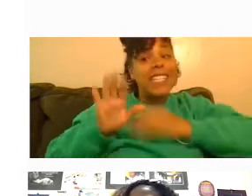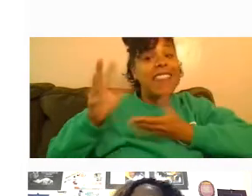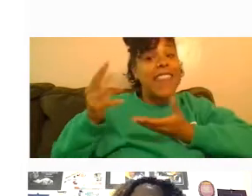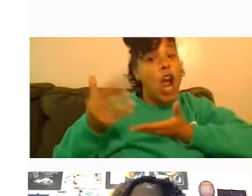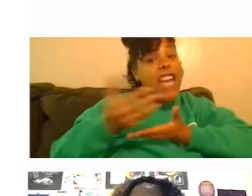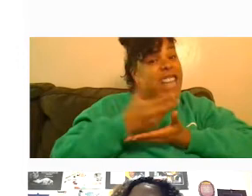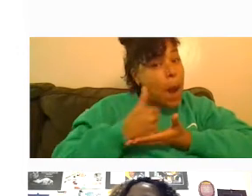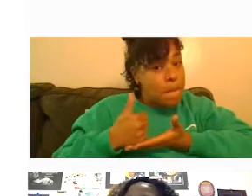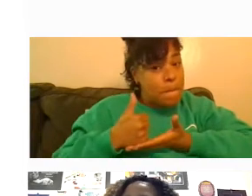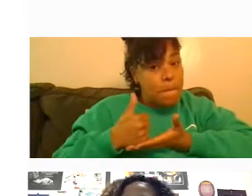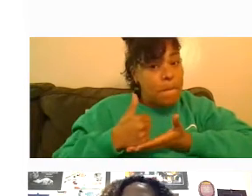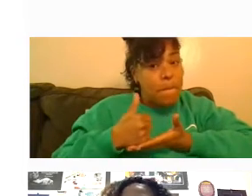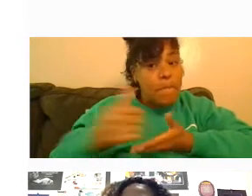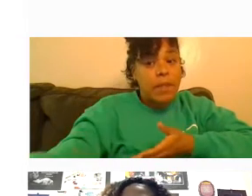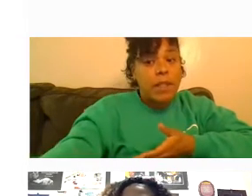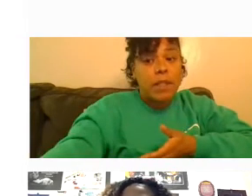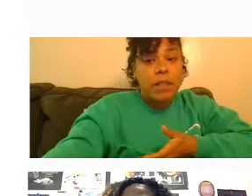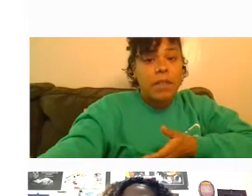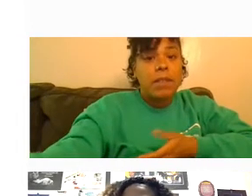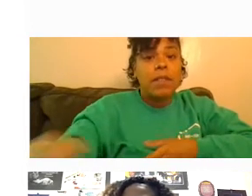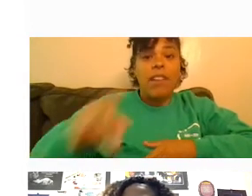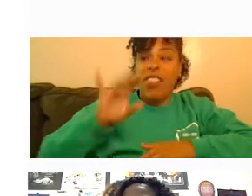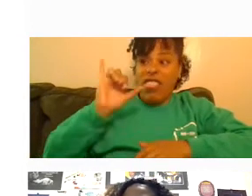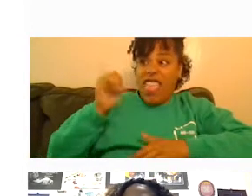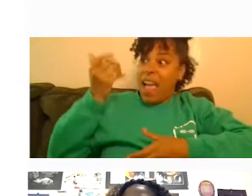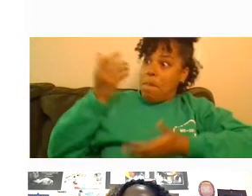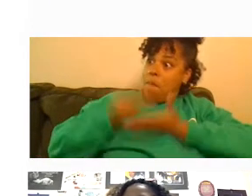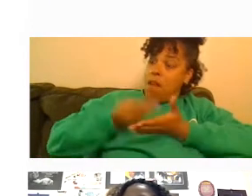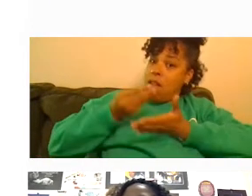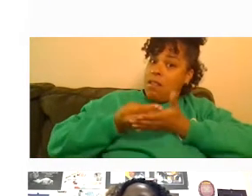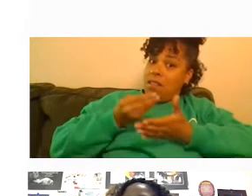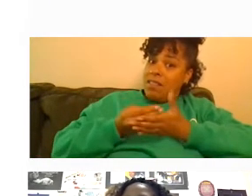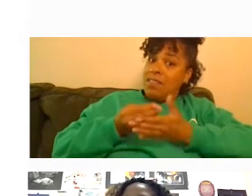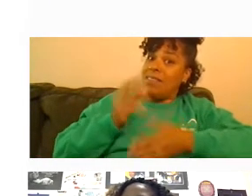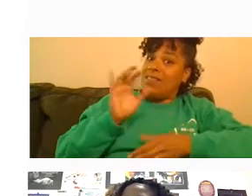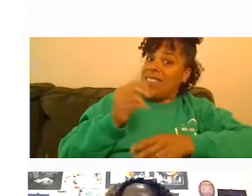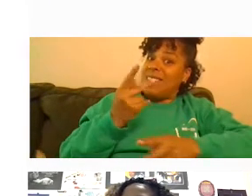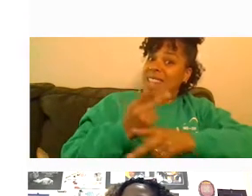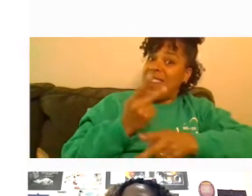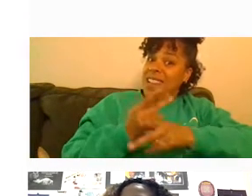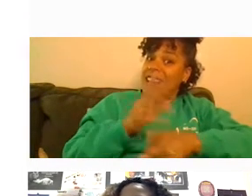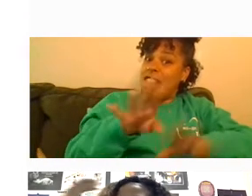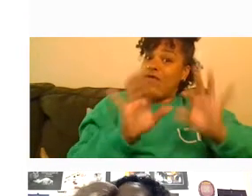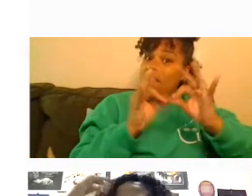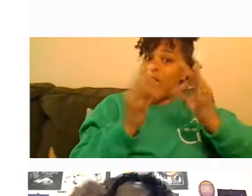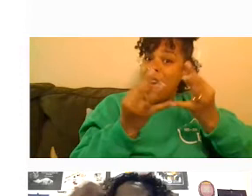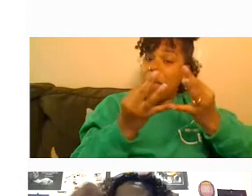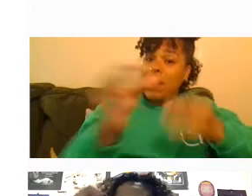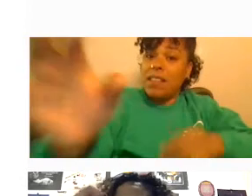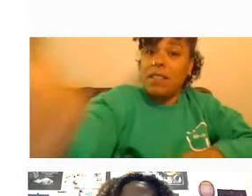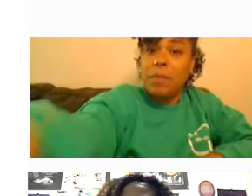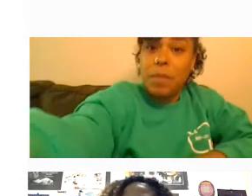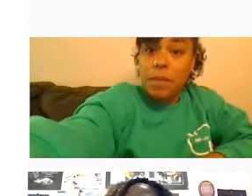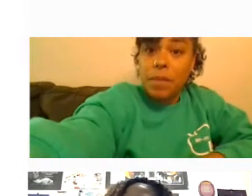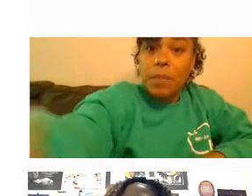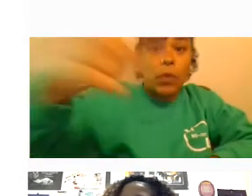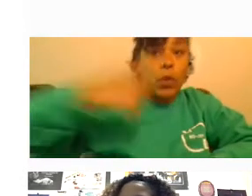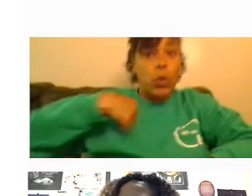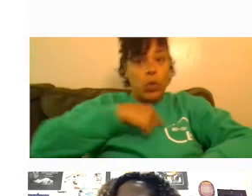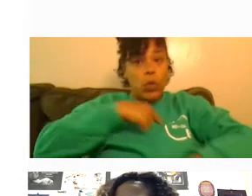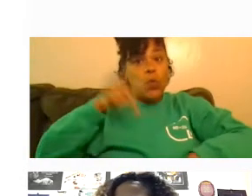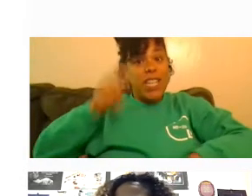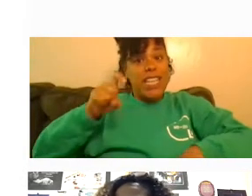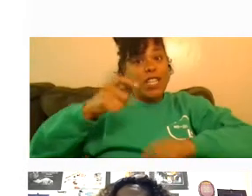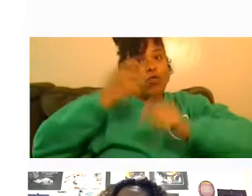The income is what's taking care of your family. So when we look at life insurance, we need to change our perspective on what